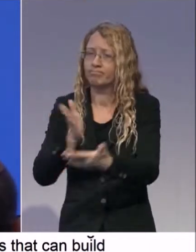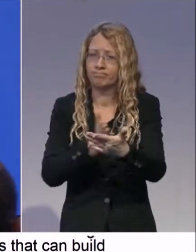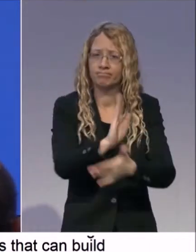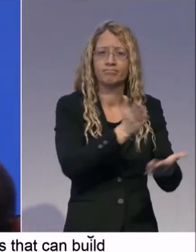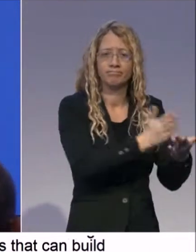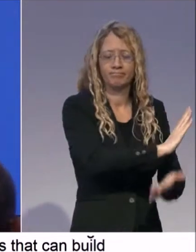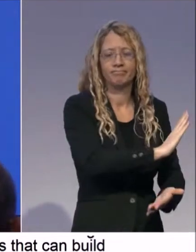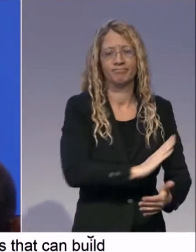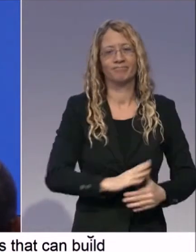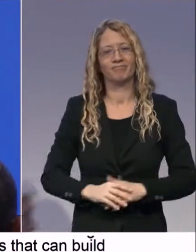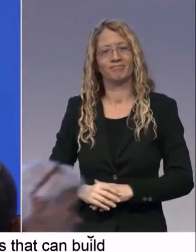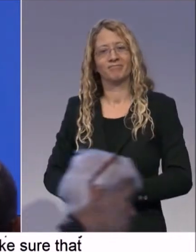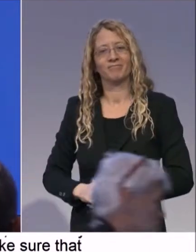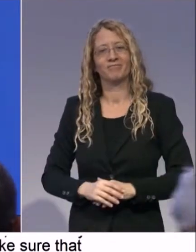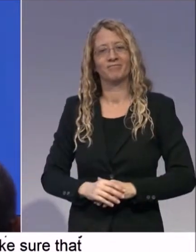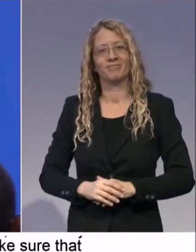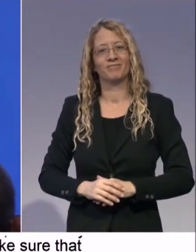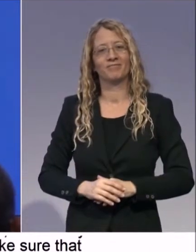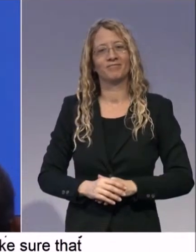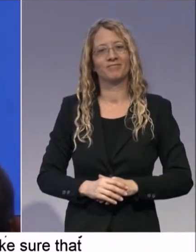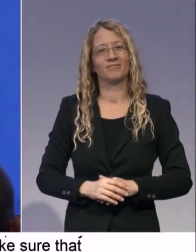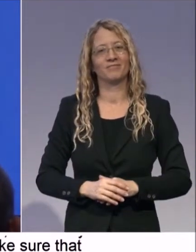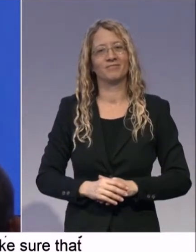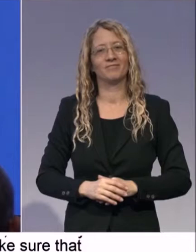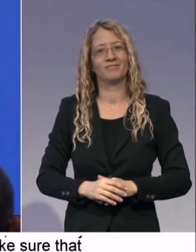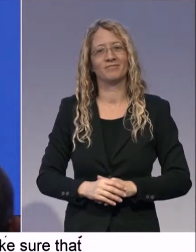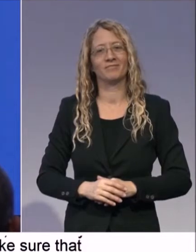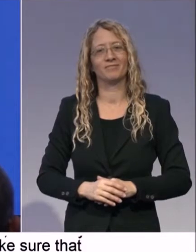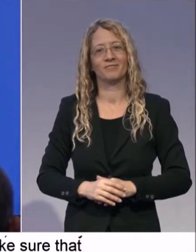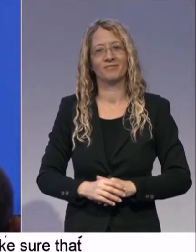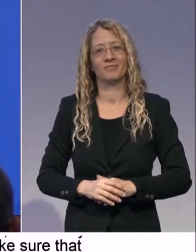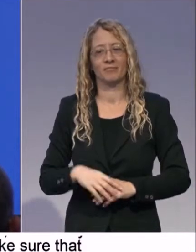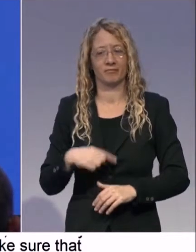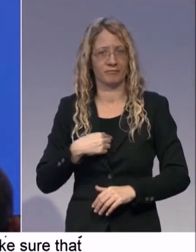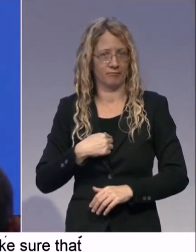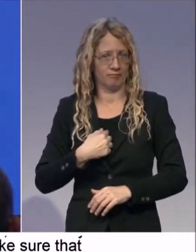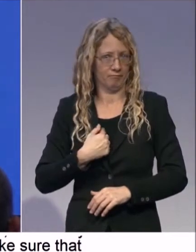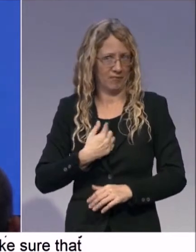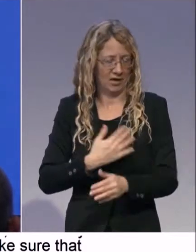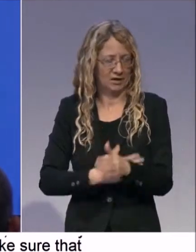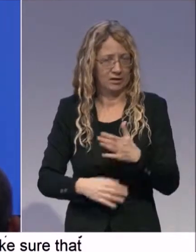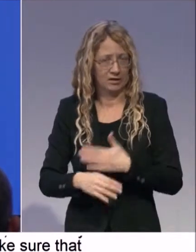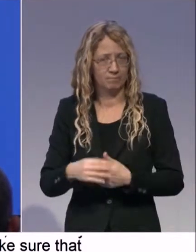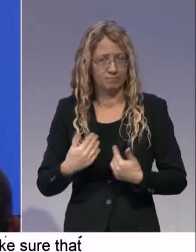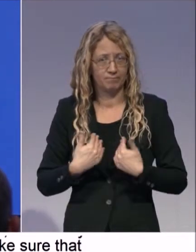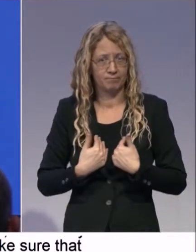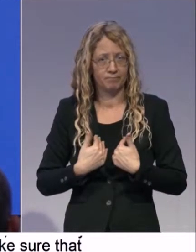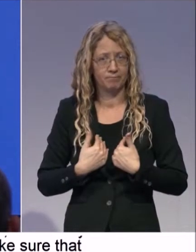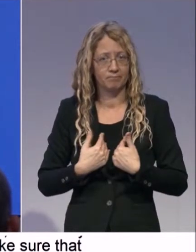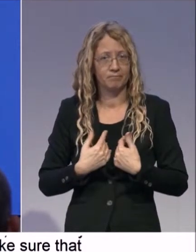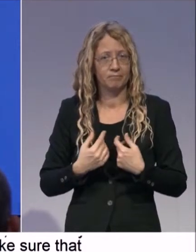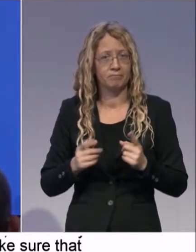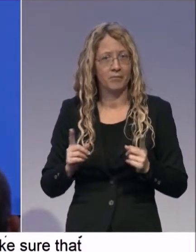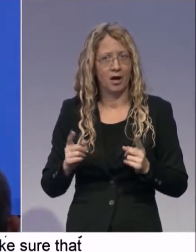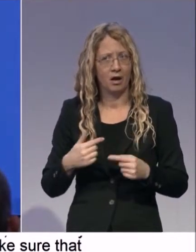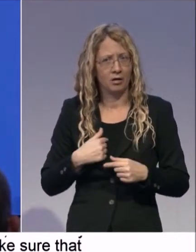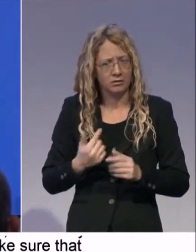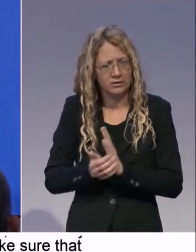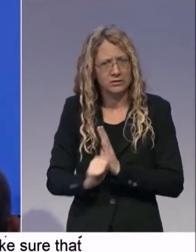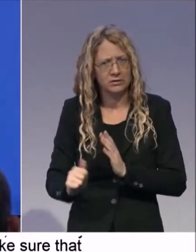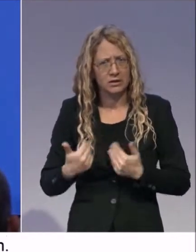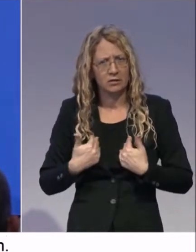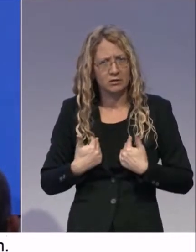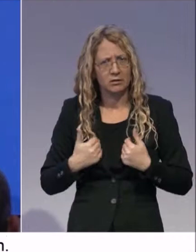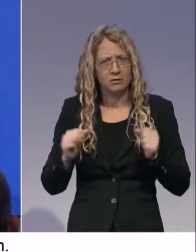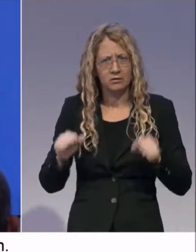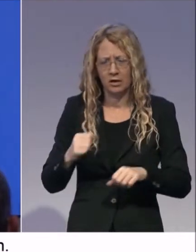of course, I know the issues because I'm a person with disability. I have the skills. I know the issues. I have my networks. And